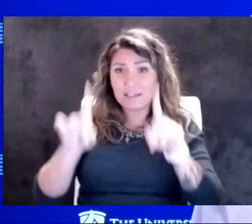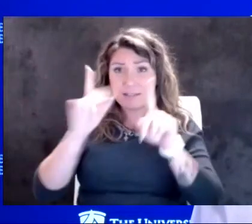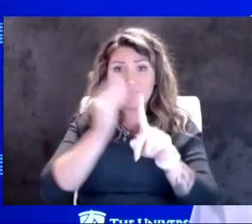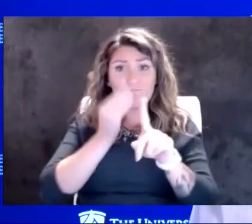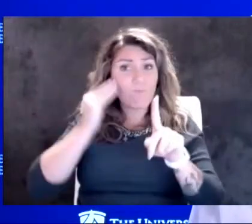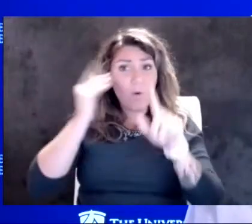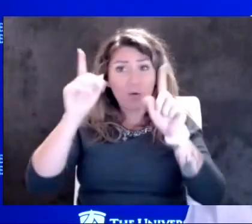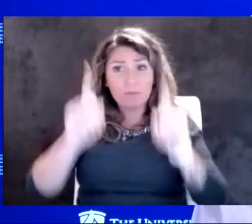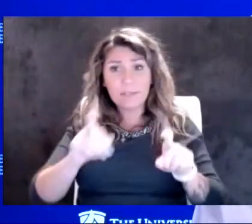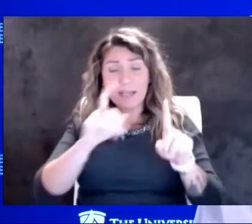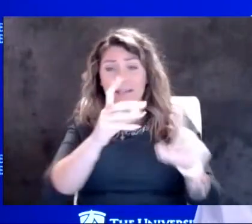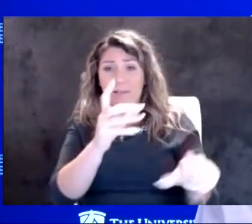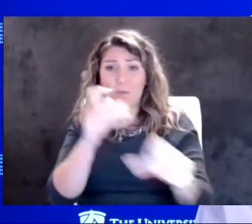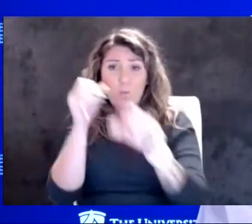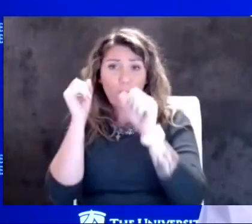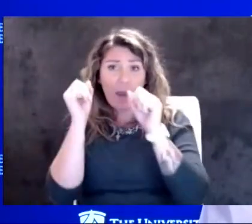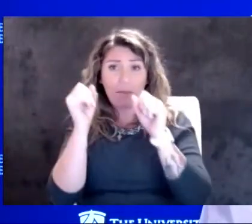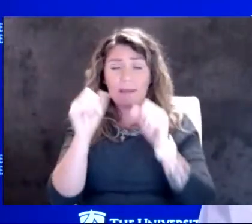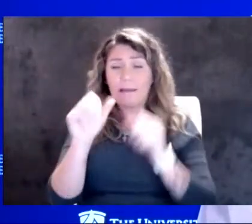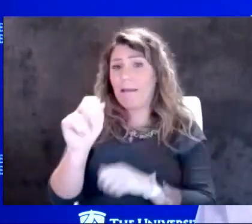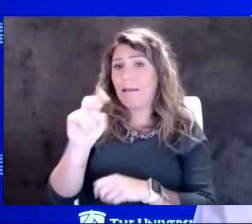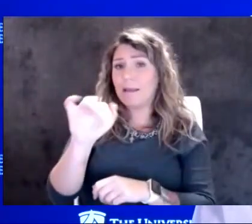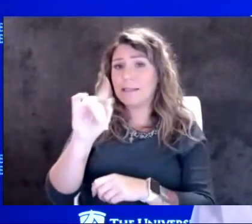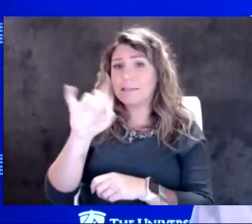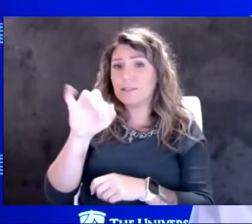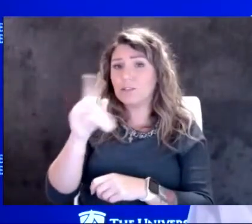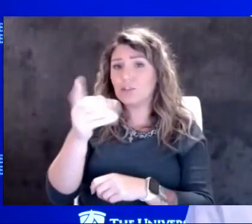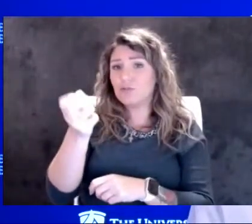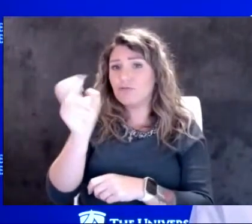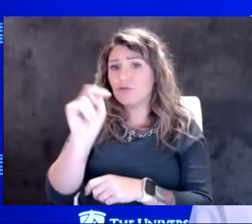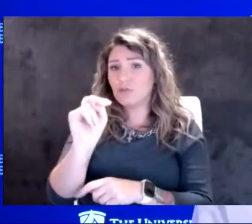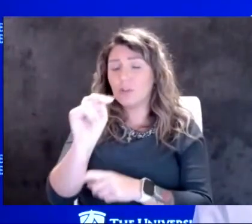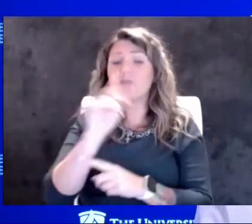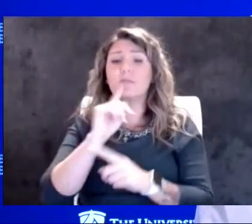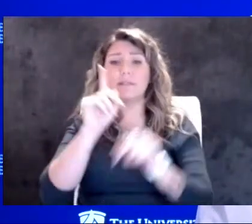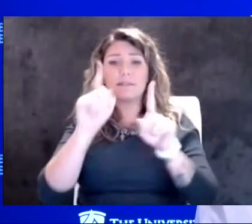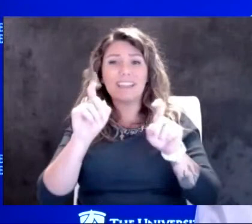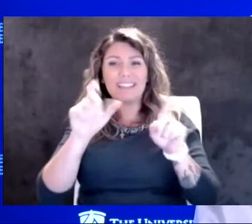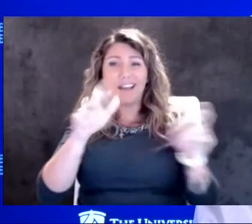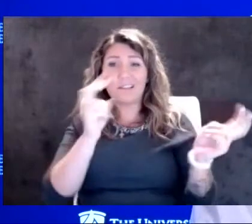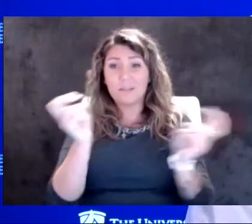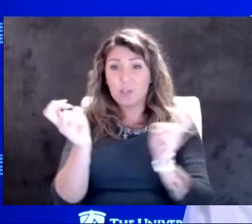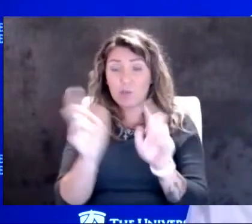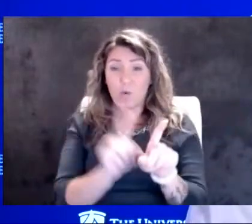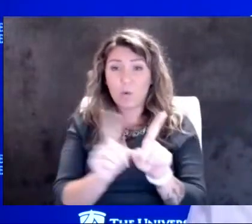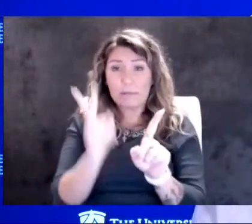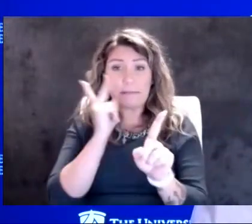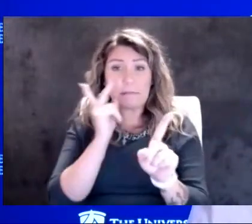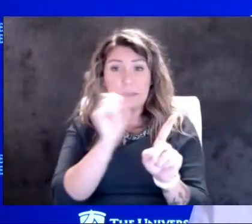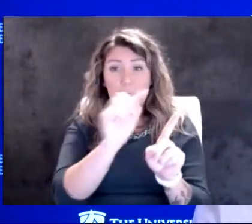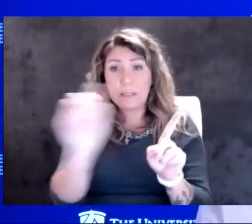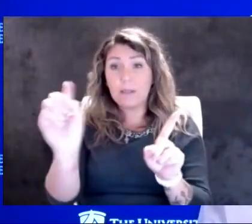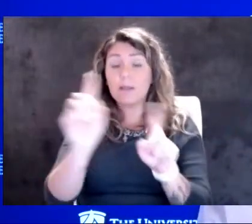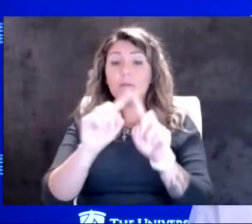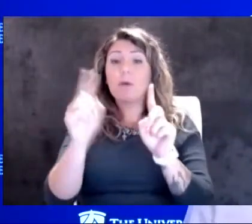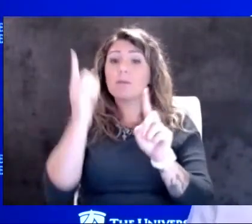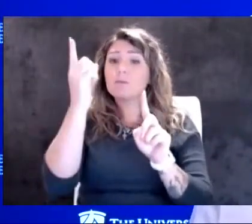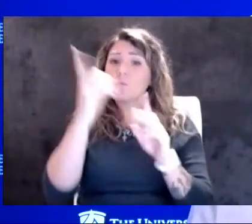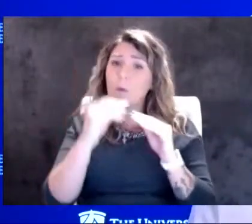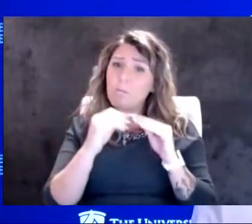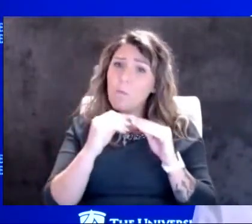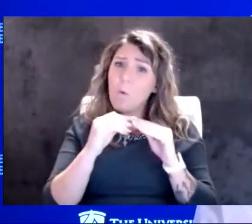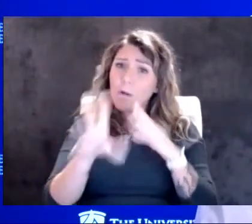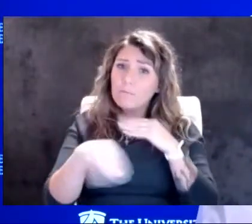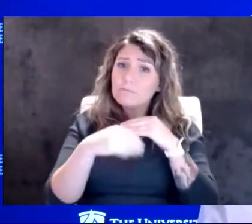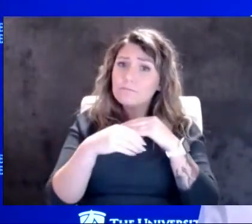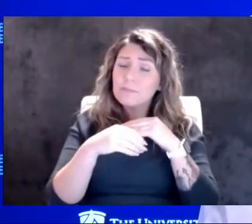rapid antigen tests? Can you find that testing? Because we know that has been an issue as well. But I think it is one more level if you want that peace of mind. The